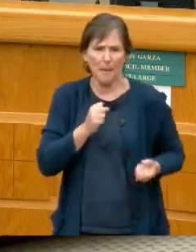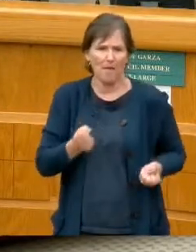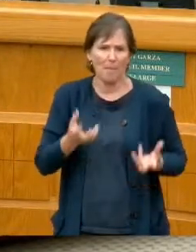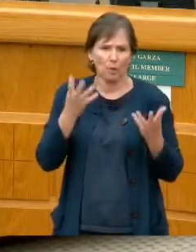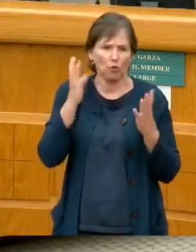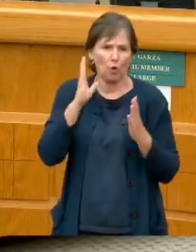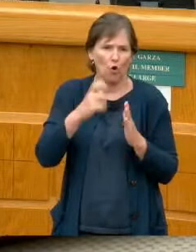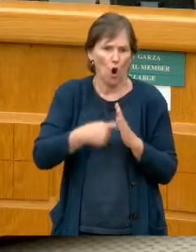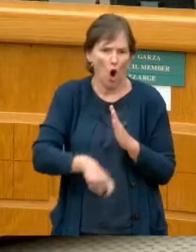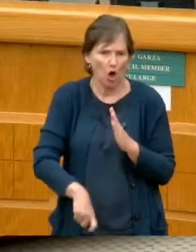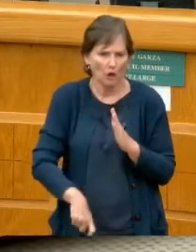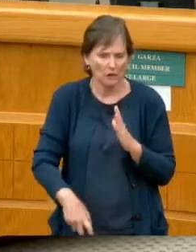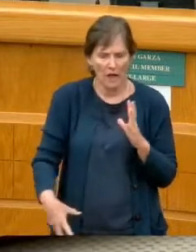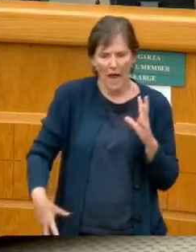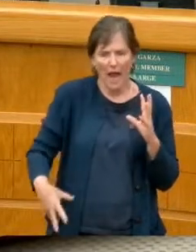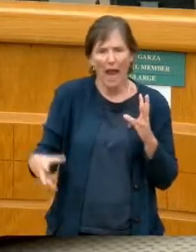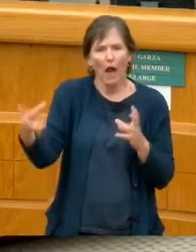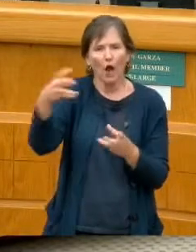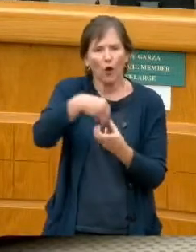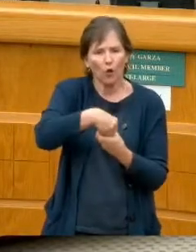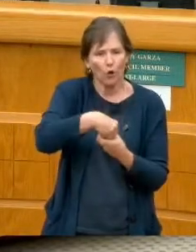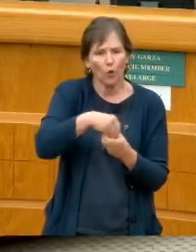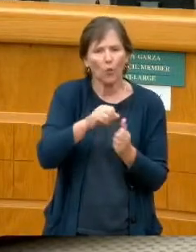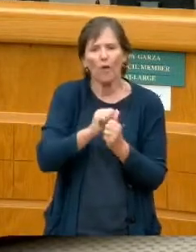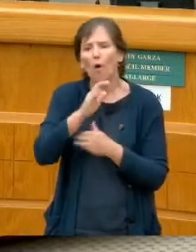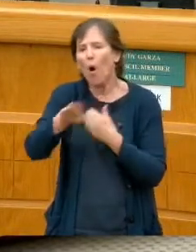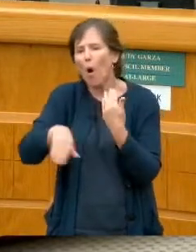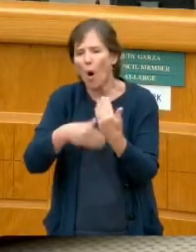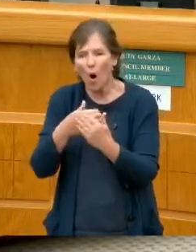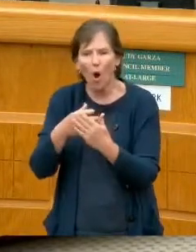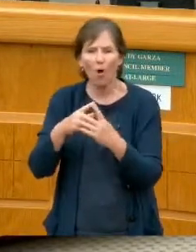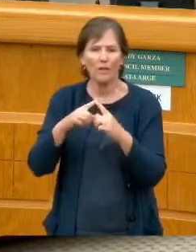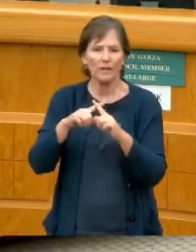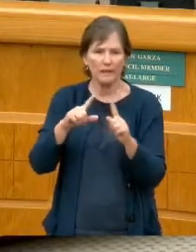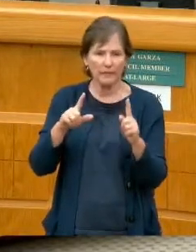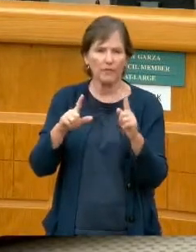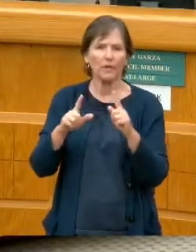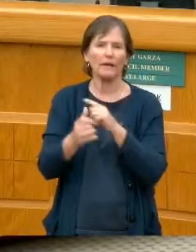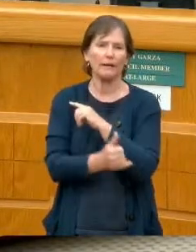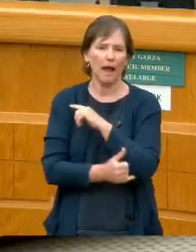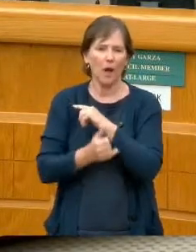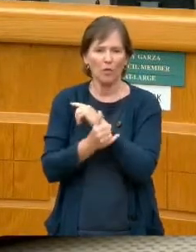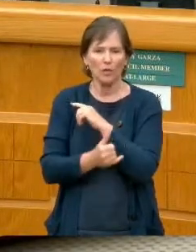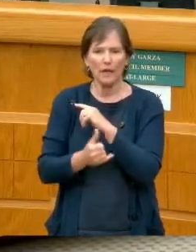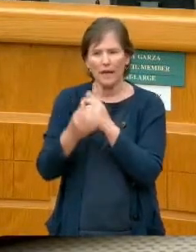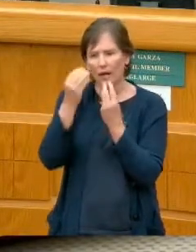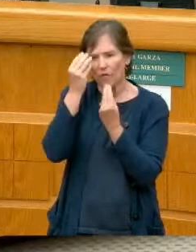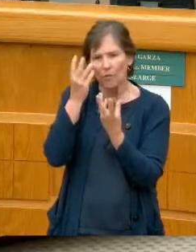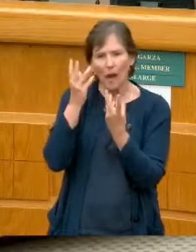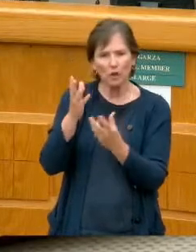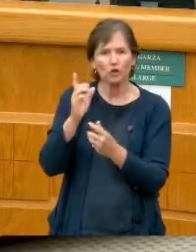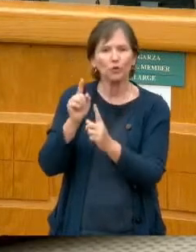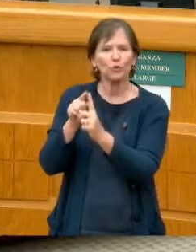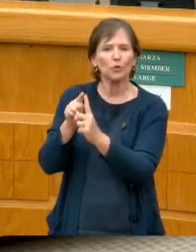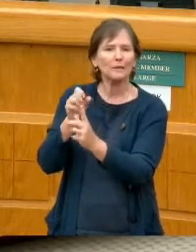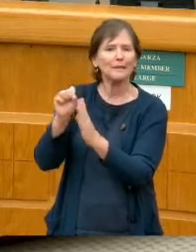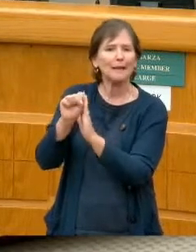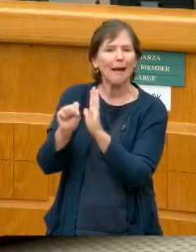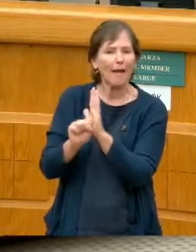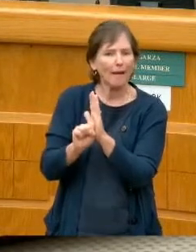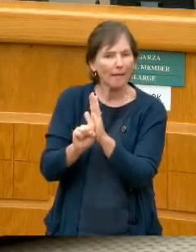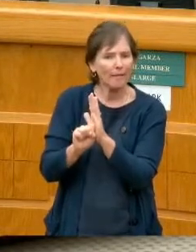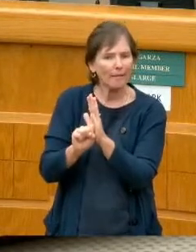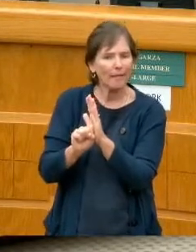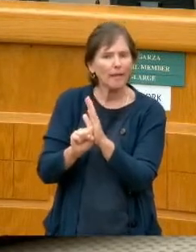from every other affected counties put together, lets the state of Texas tell FEMA whether or not we think